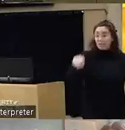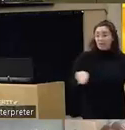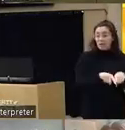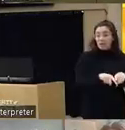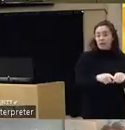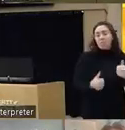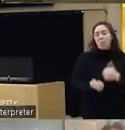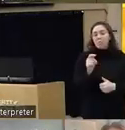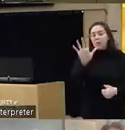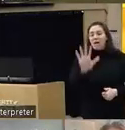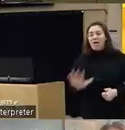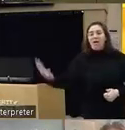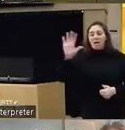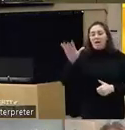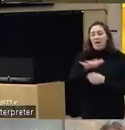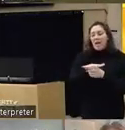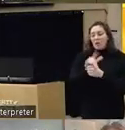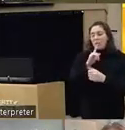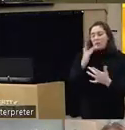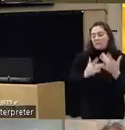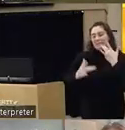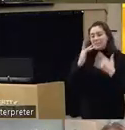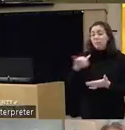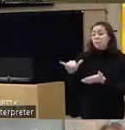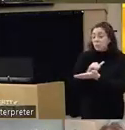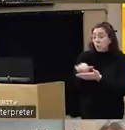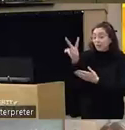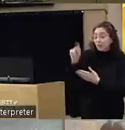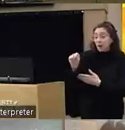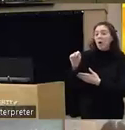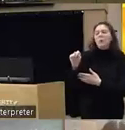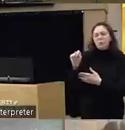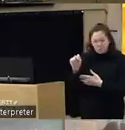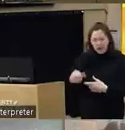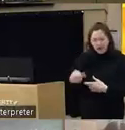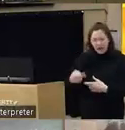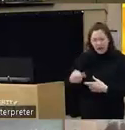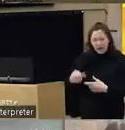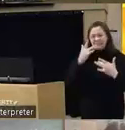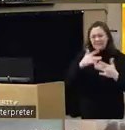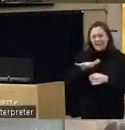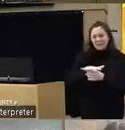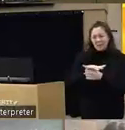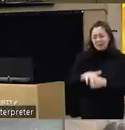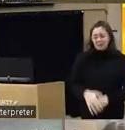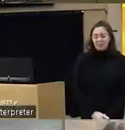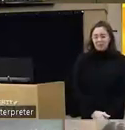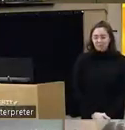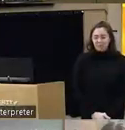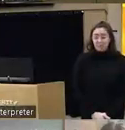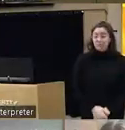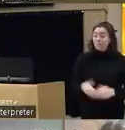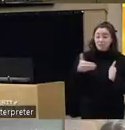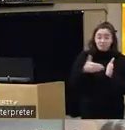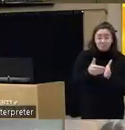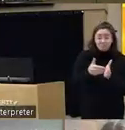in a severe shortage area, although in New York and Vermont, we are in a high shortage area. So with the prevalence of mental